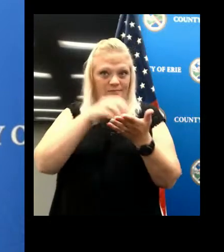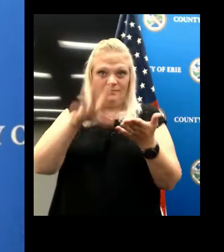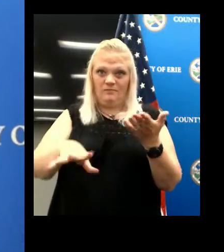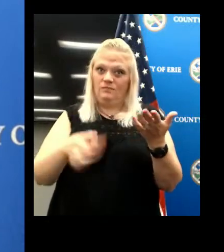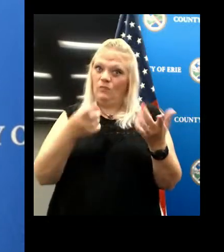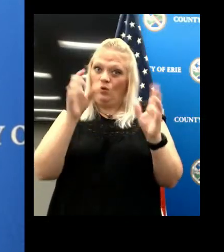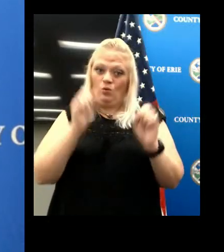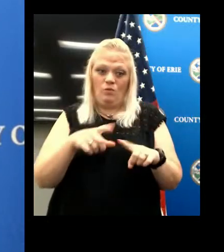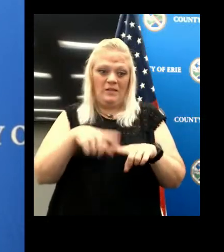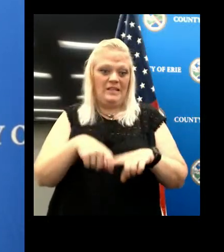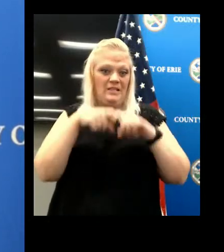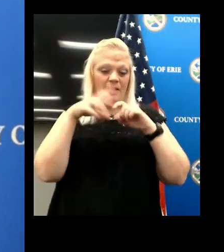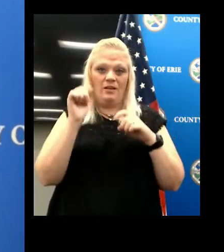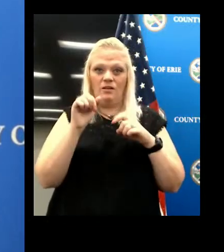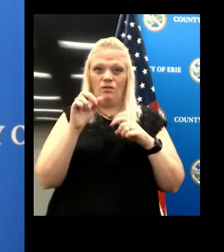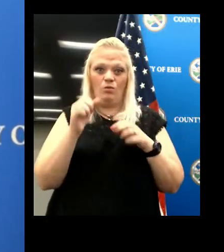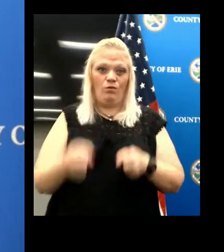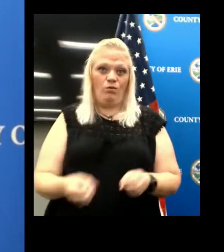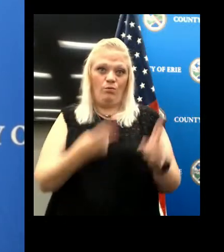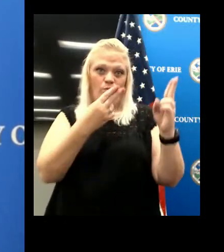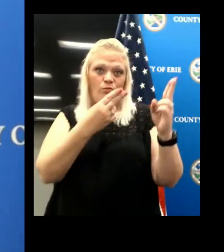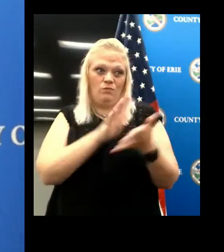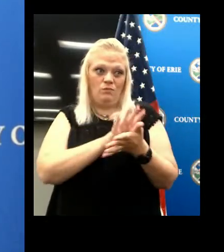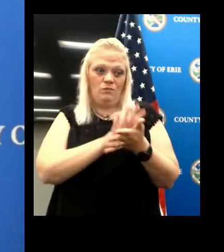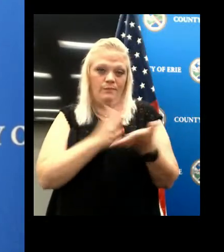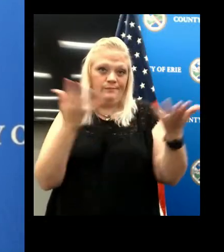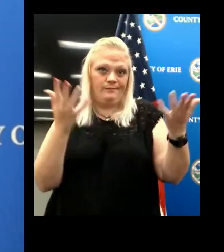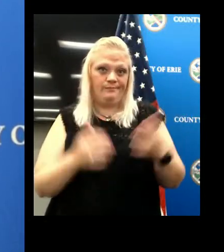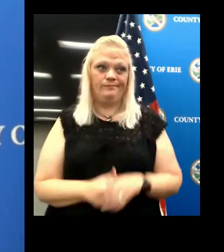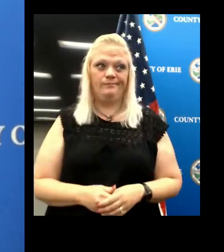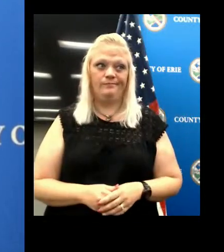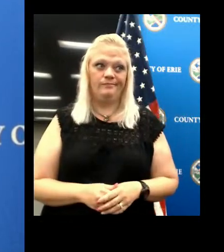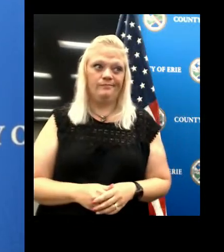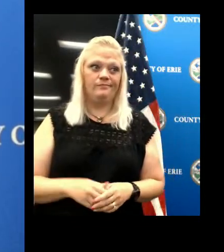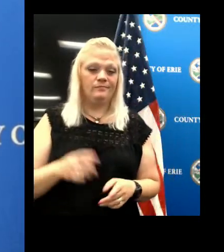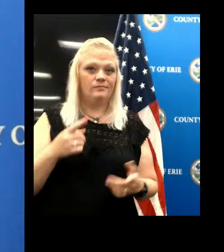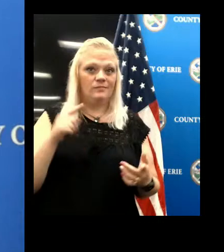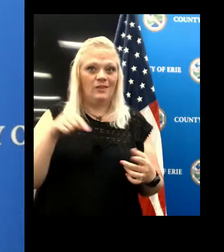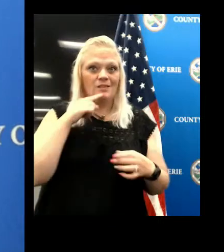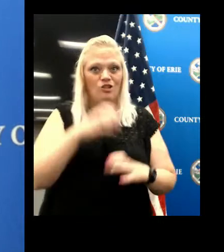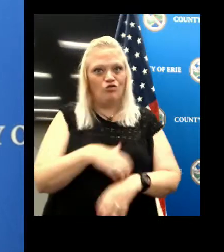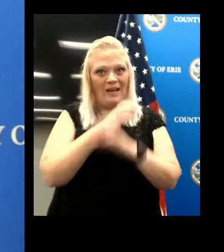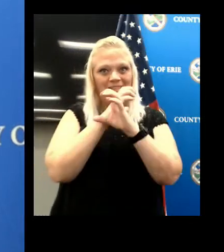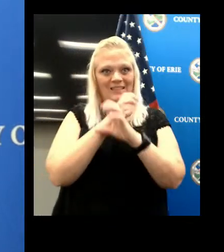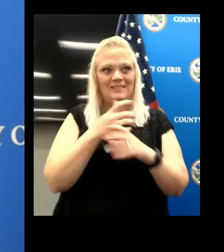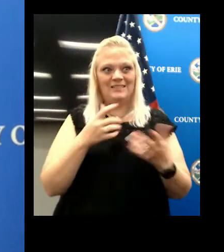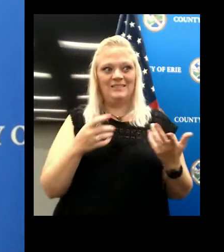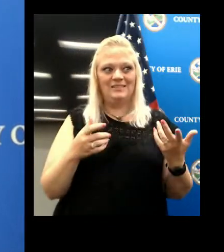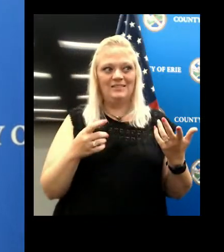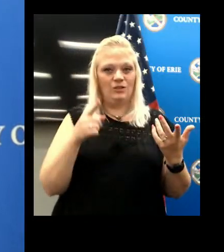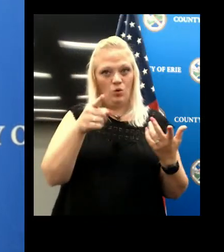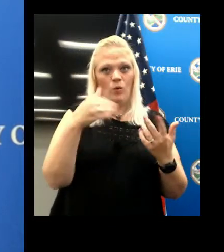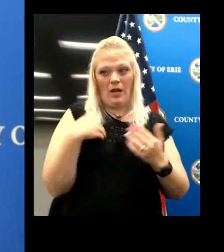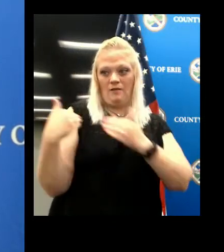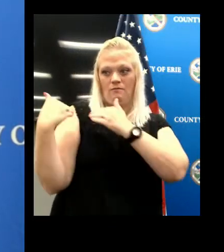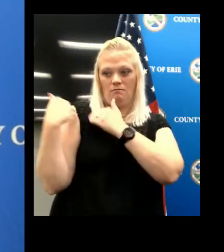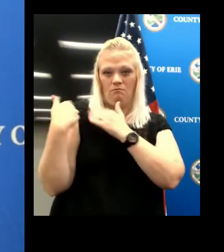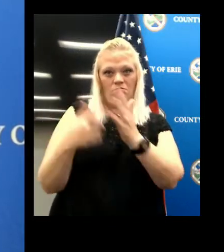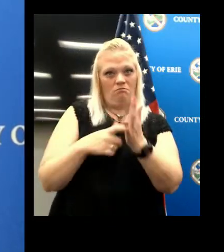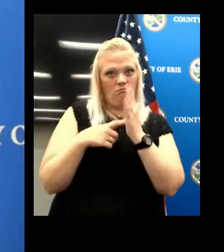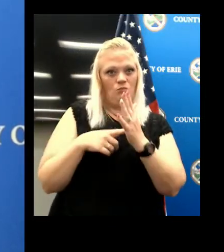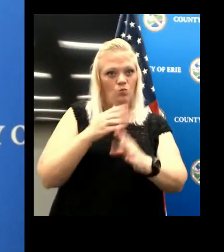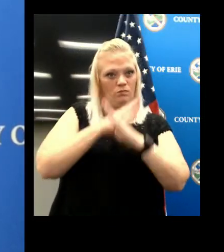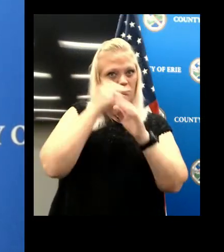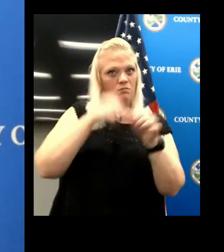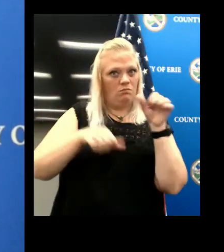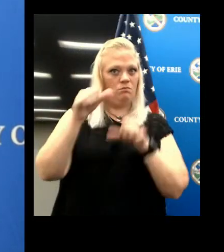being suspended or potentially being thrown out of school. This is a public health crisis. We have an obligation to protect each other.